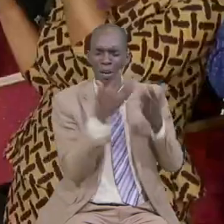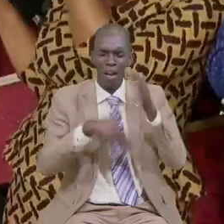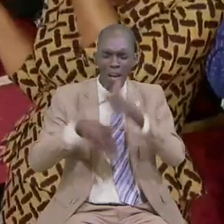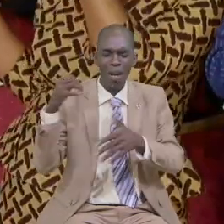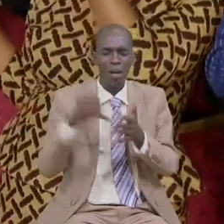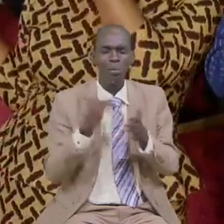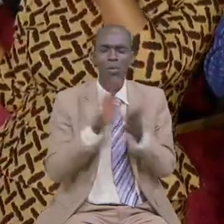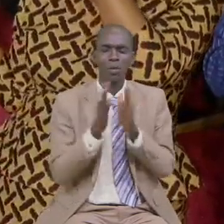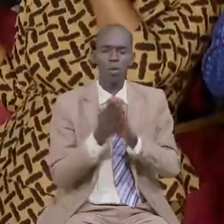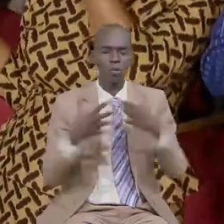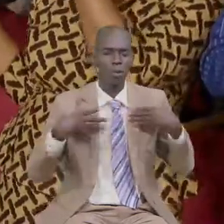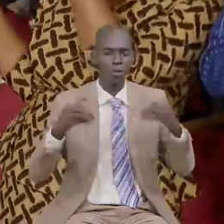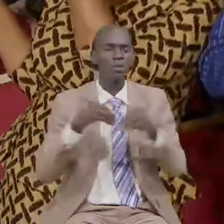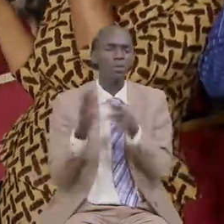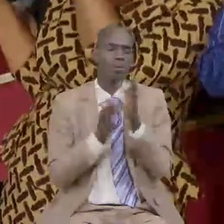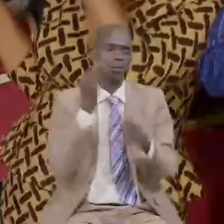whole.